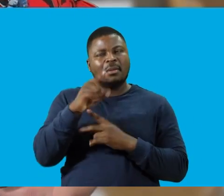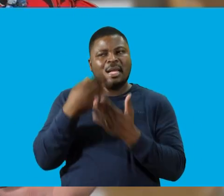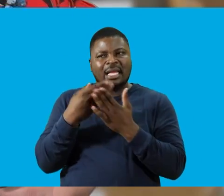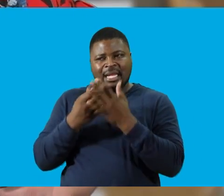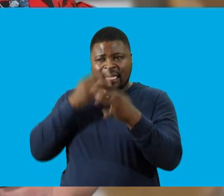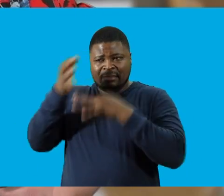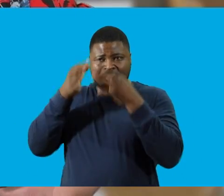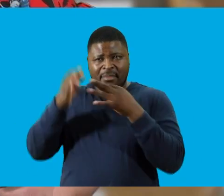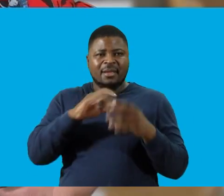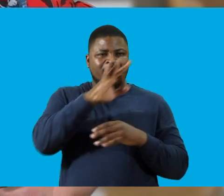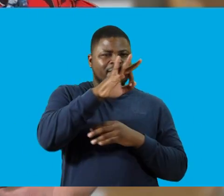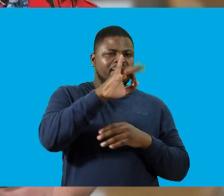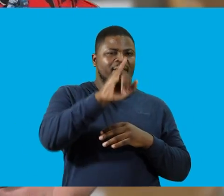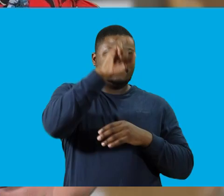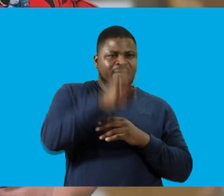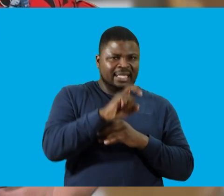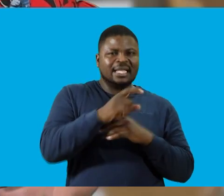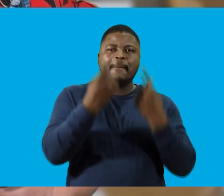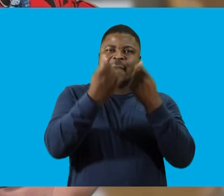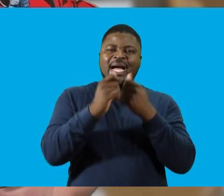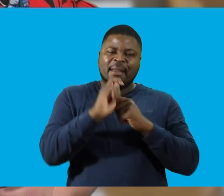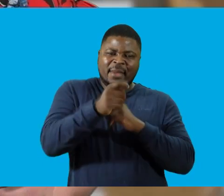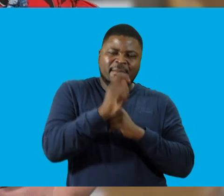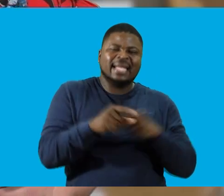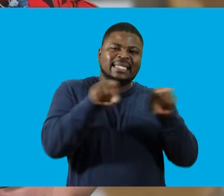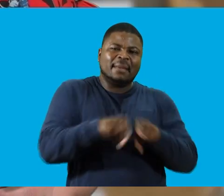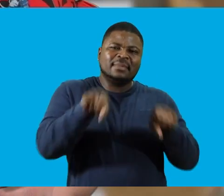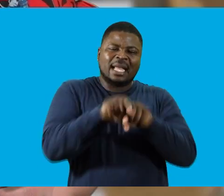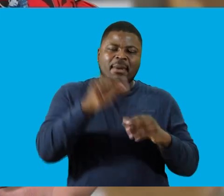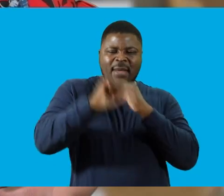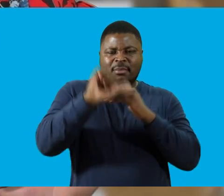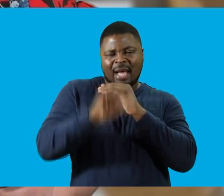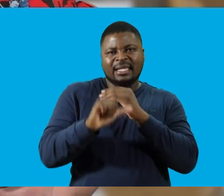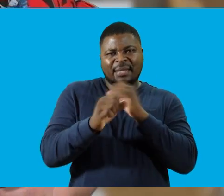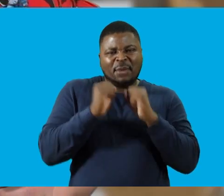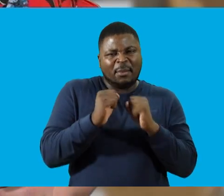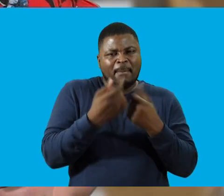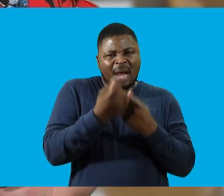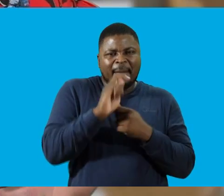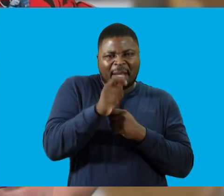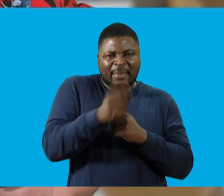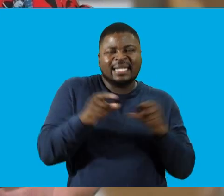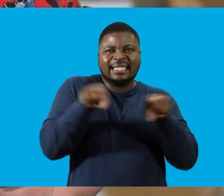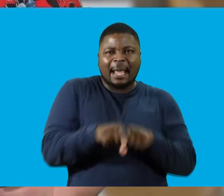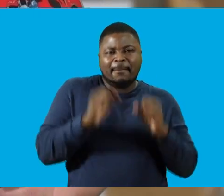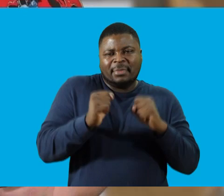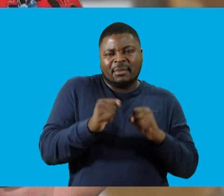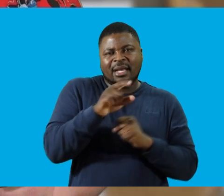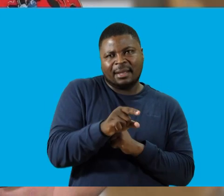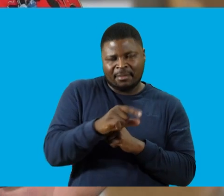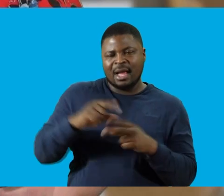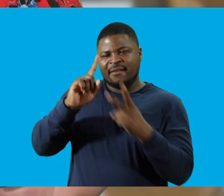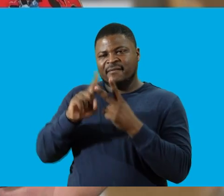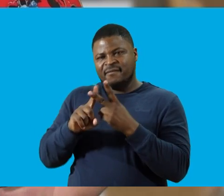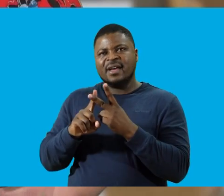same amount every month, variable expenses, different amount every month, instead of